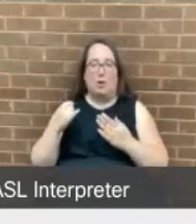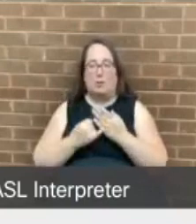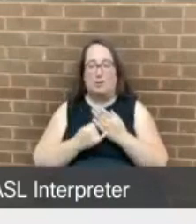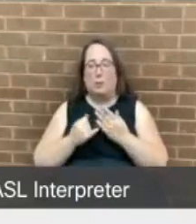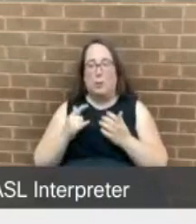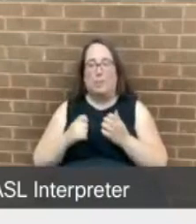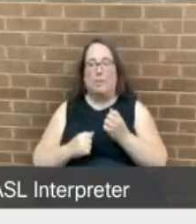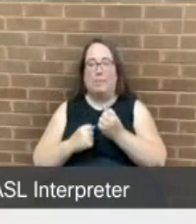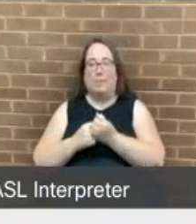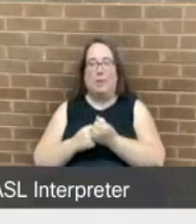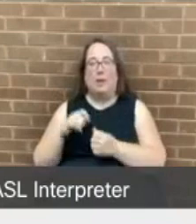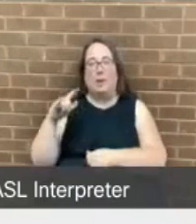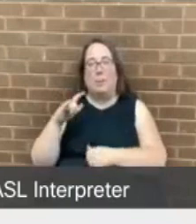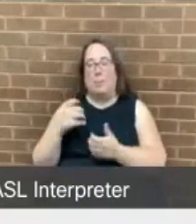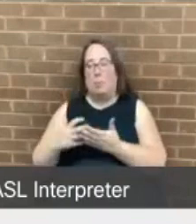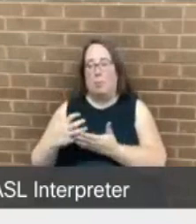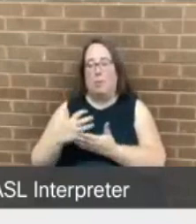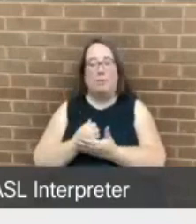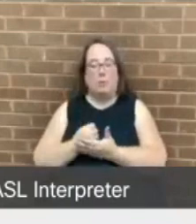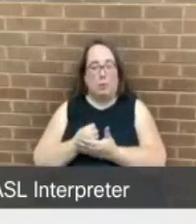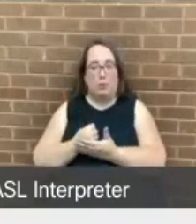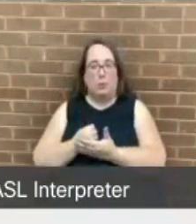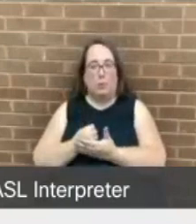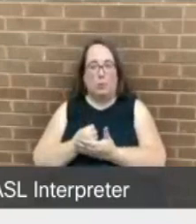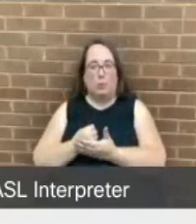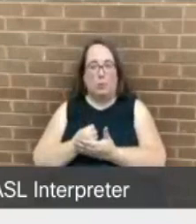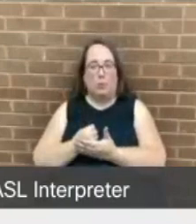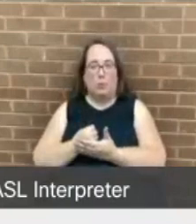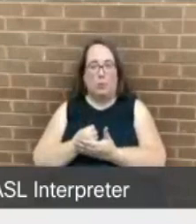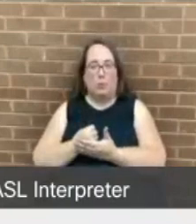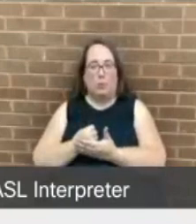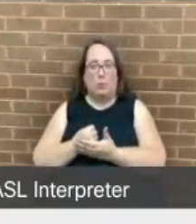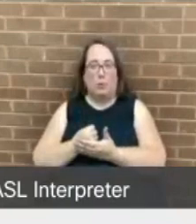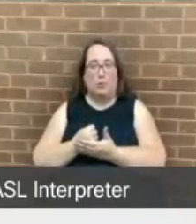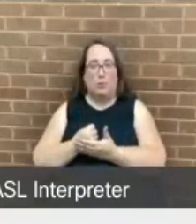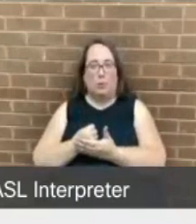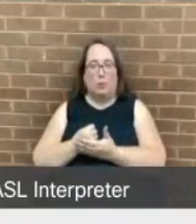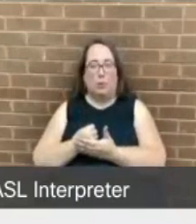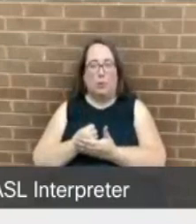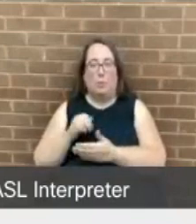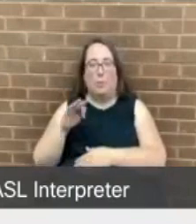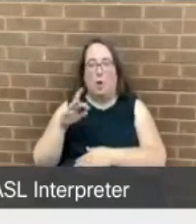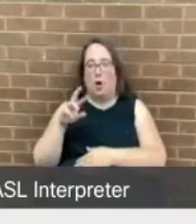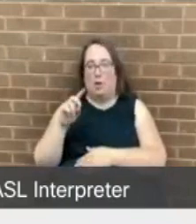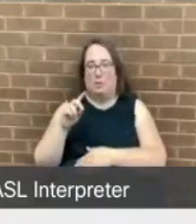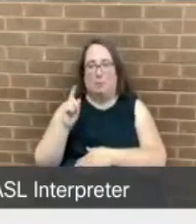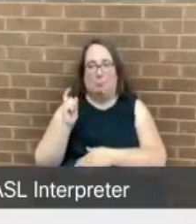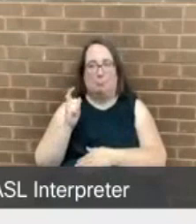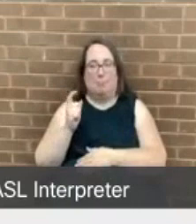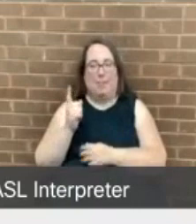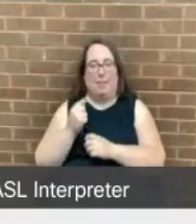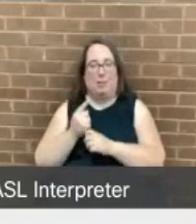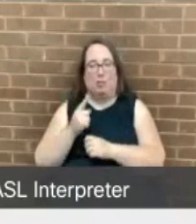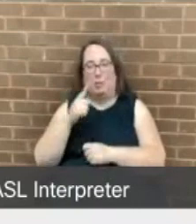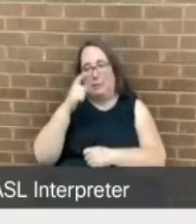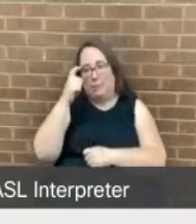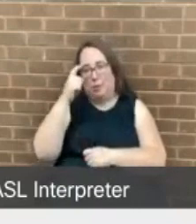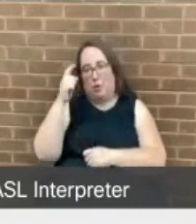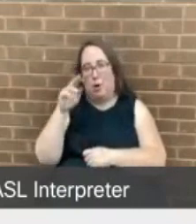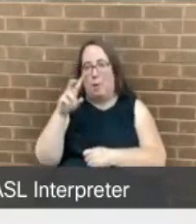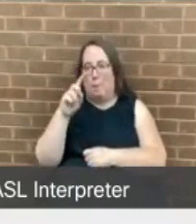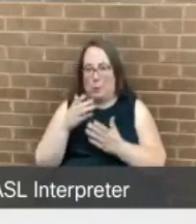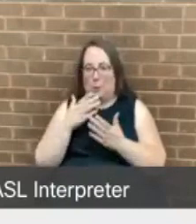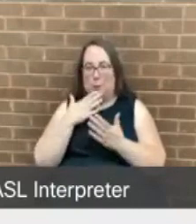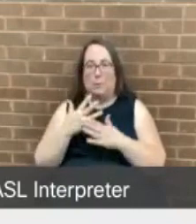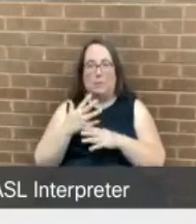by airport revenue bonds, which were issued for the first time ever this past summer. The bond issuance was well received